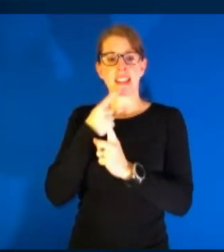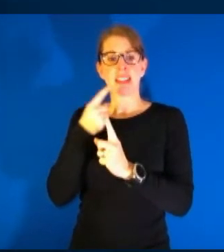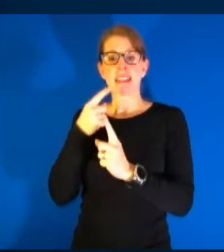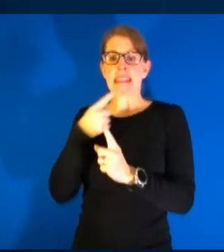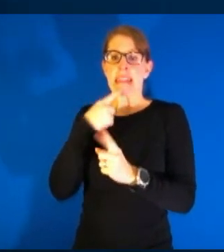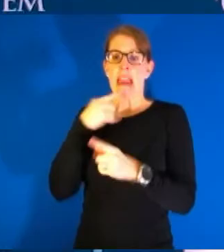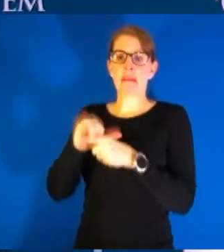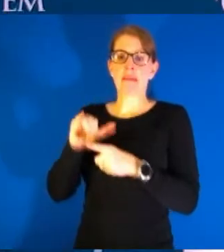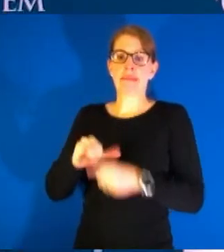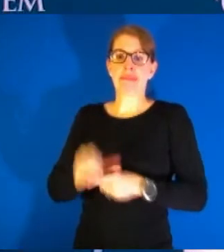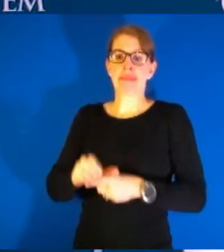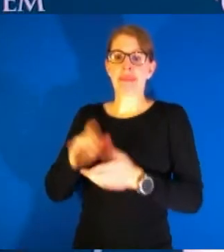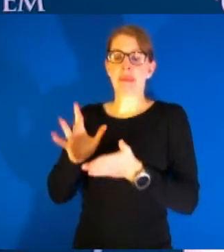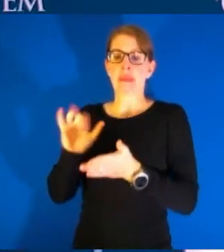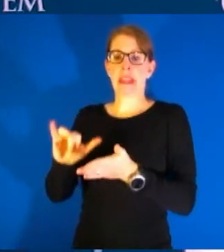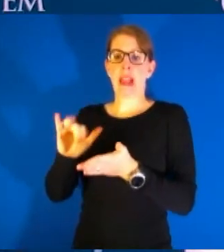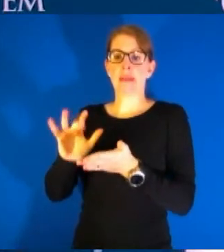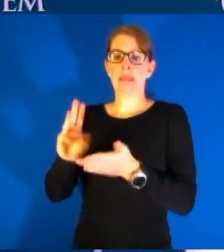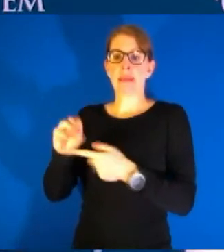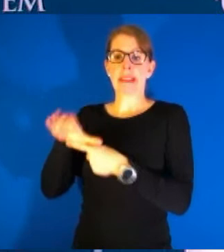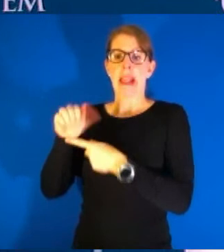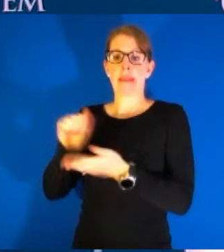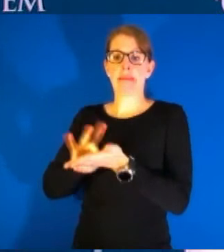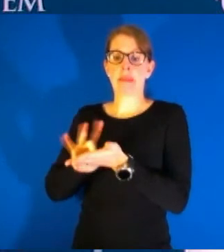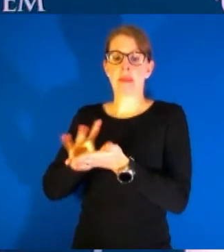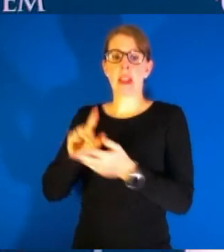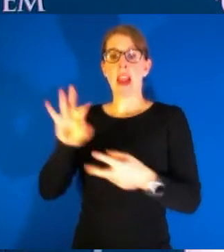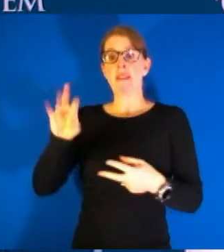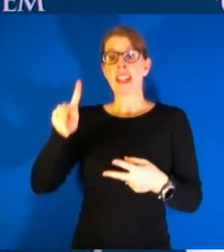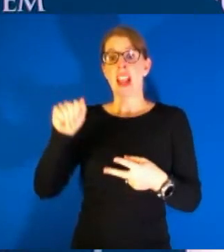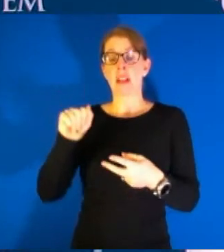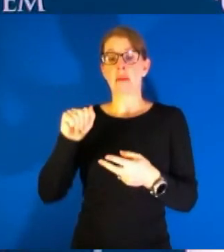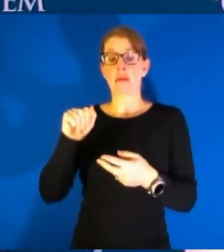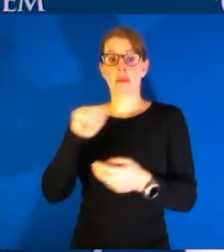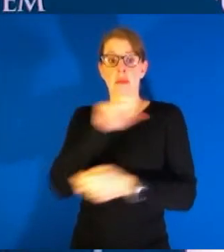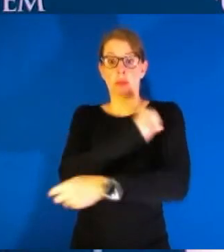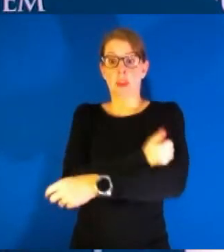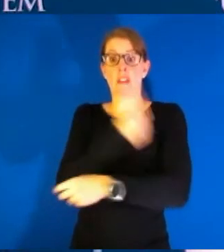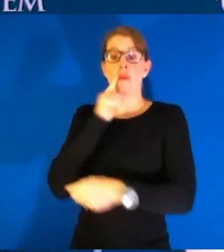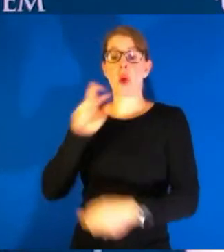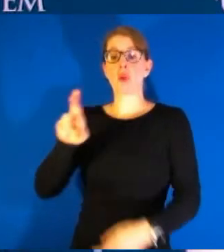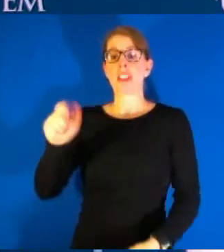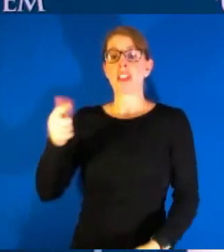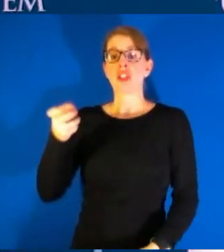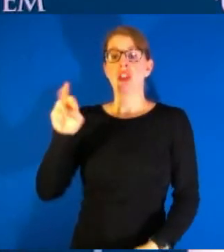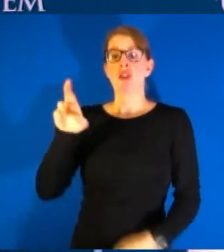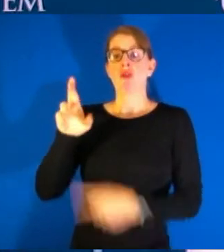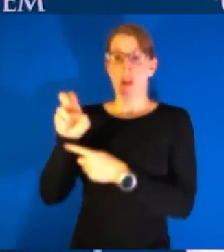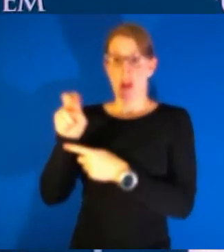again. Secondly, the FDA also authorized Regeneron for outpatient use for early cases of